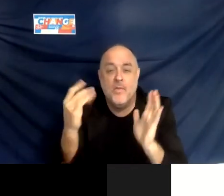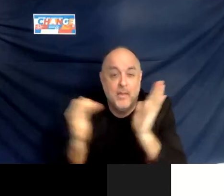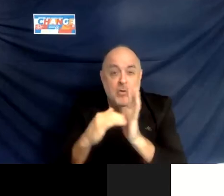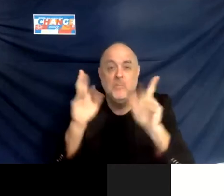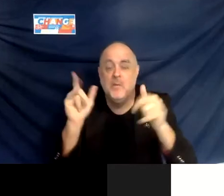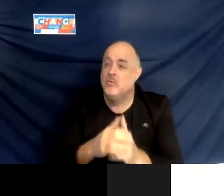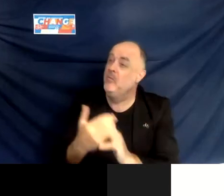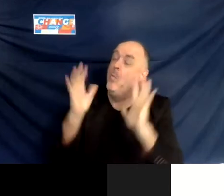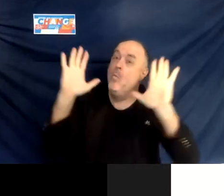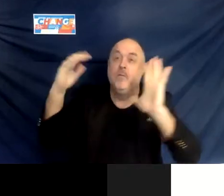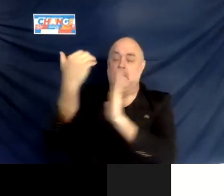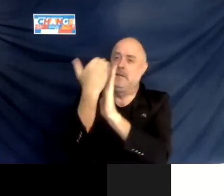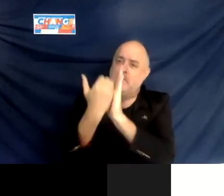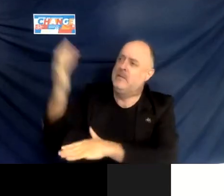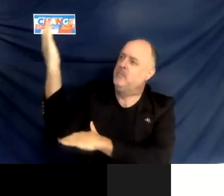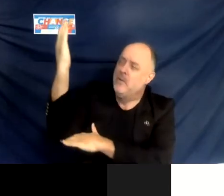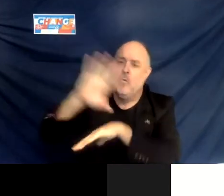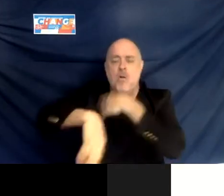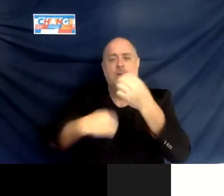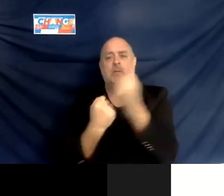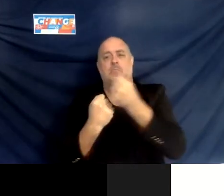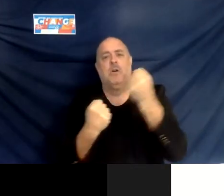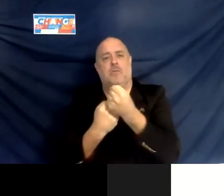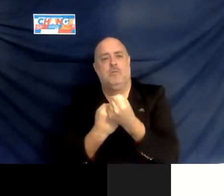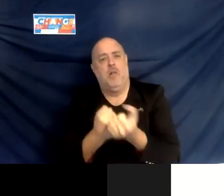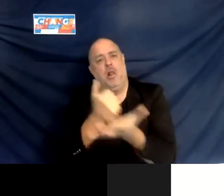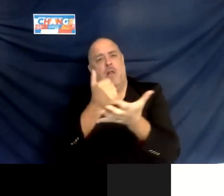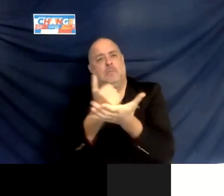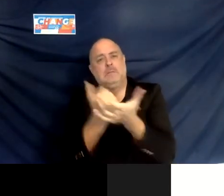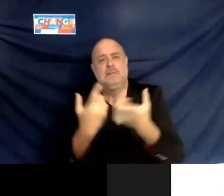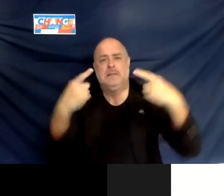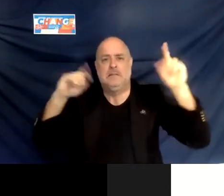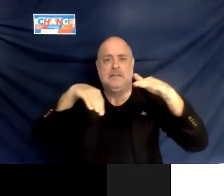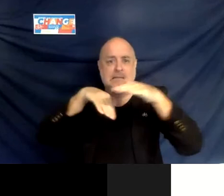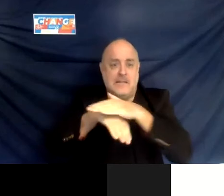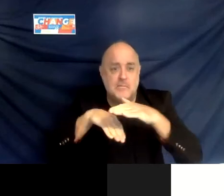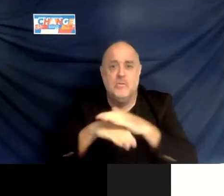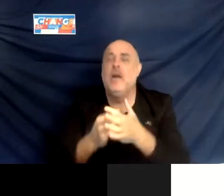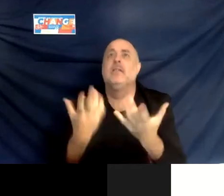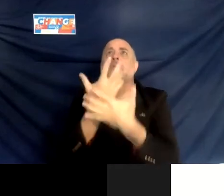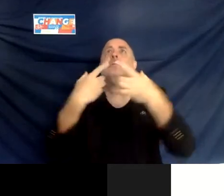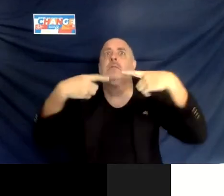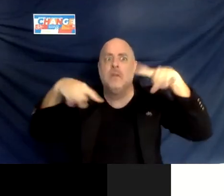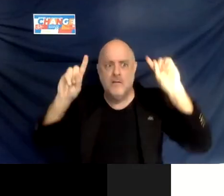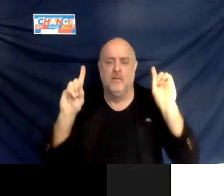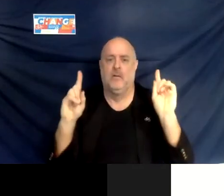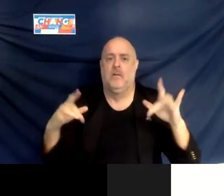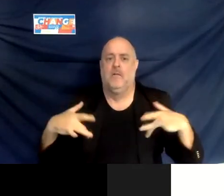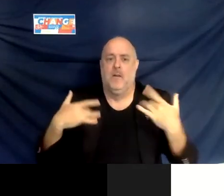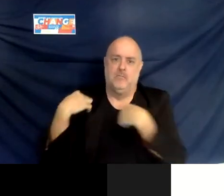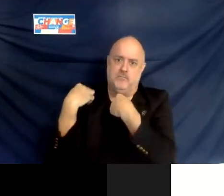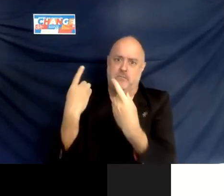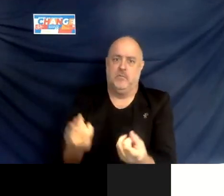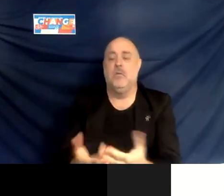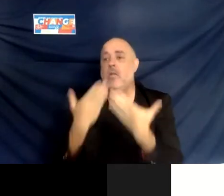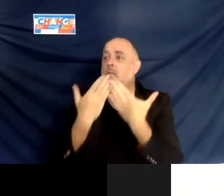speakers, of course, and the sponsors who have really stepped up to make this the most accessible event possible. A big thanks